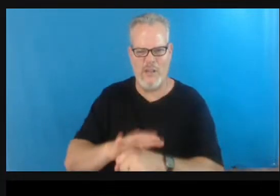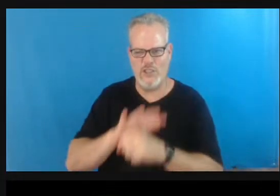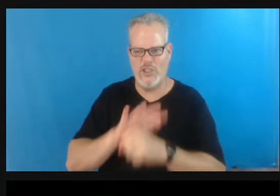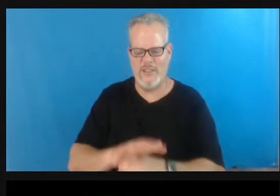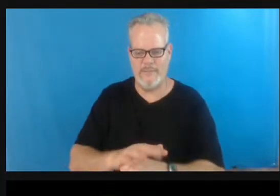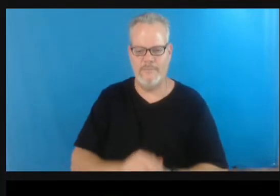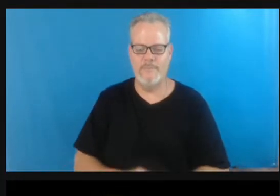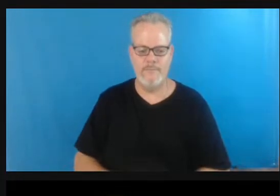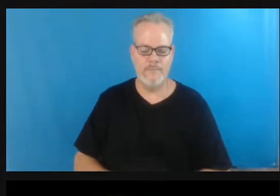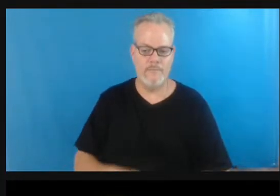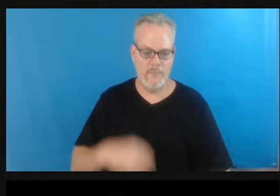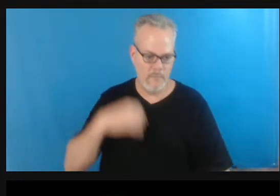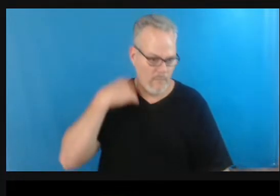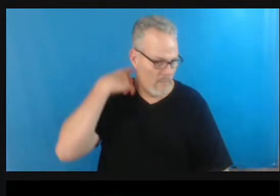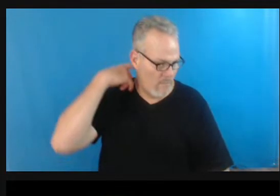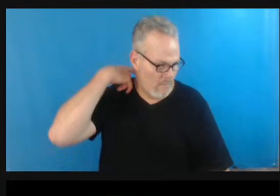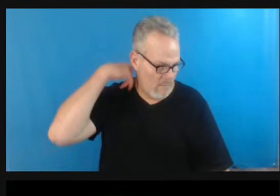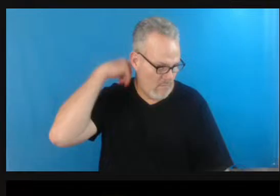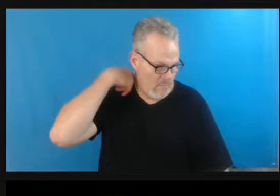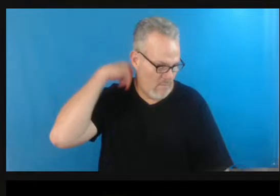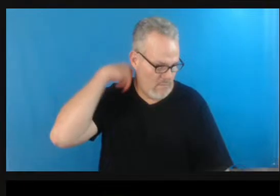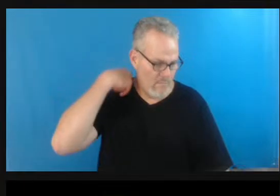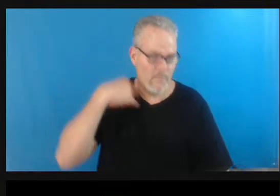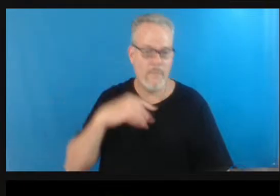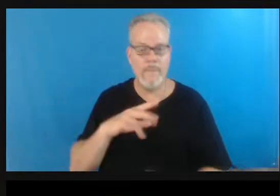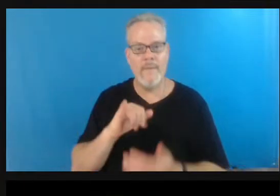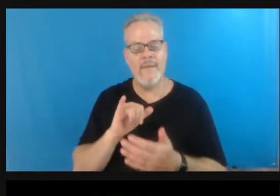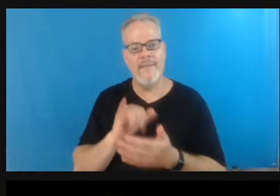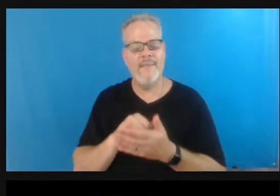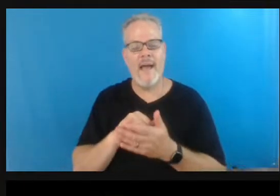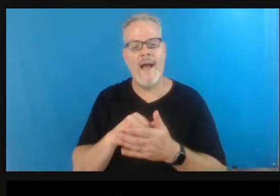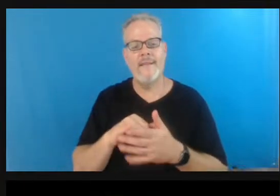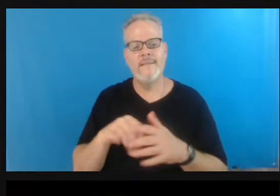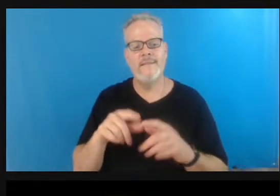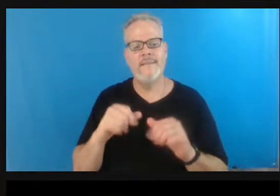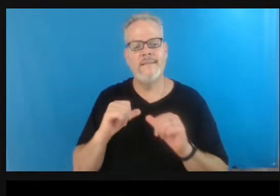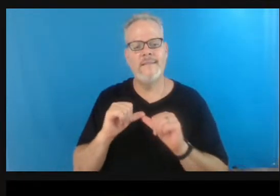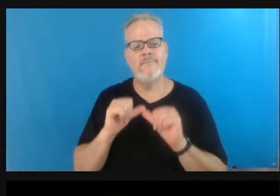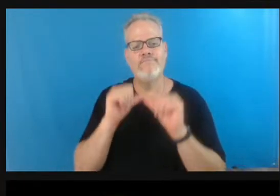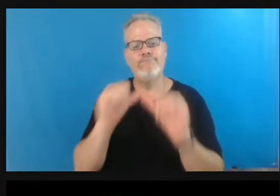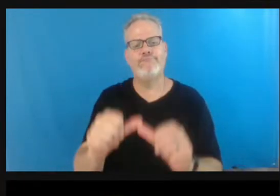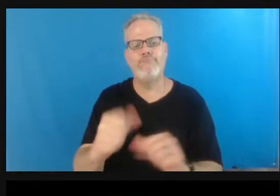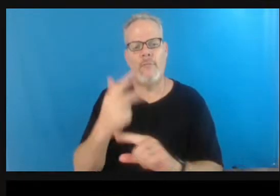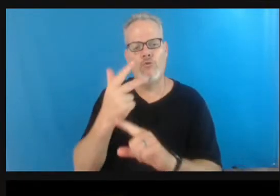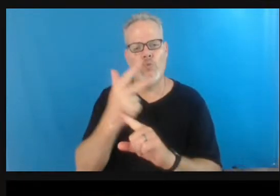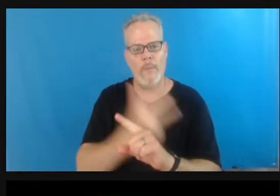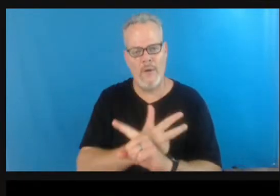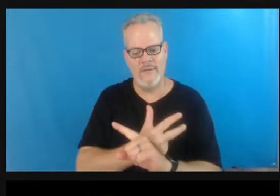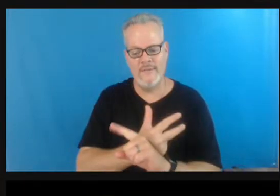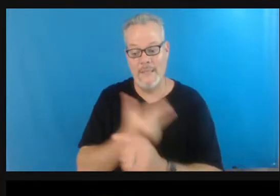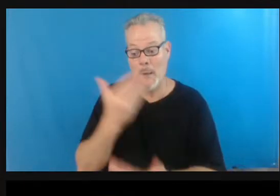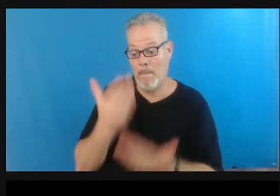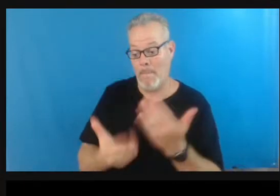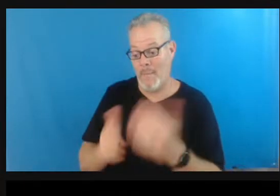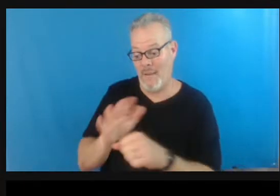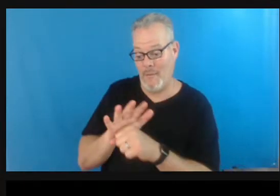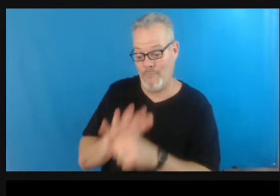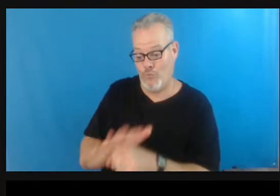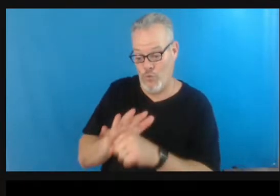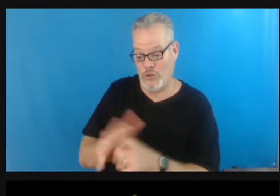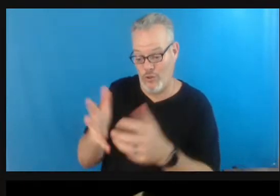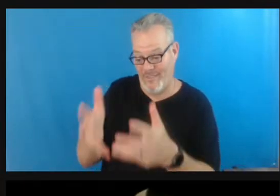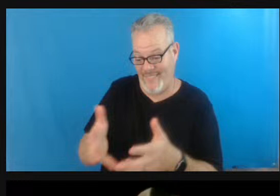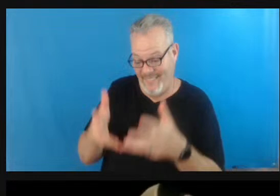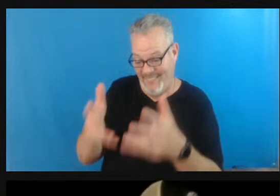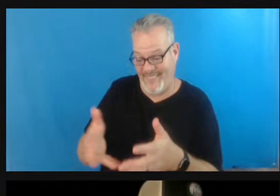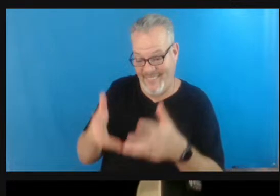So that takes maybe 3 months, and maybe that pressure is relieving some earthquakes in Pahala. I have no idea. It's just interesting to think about things like